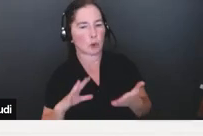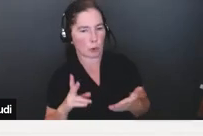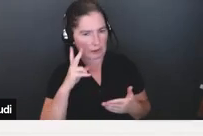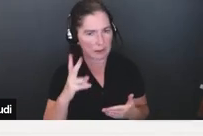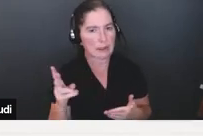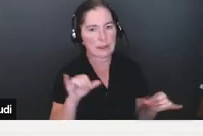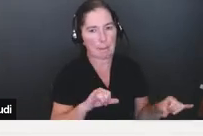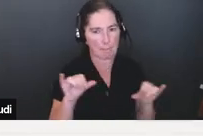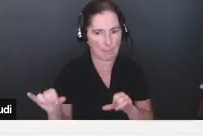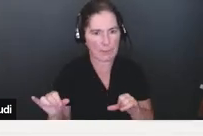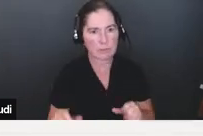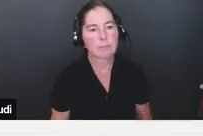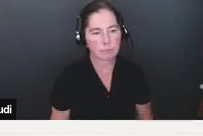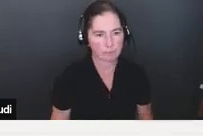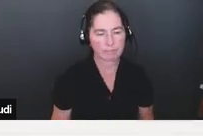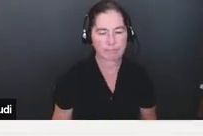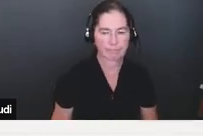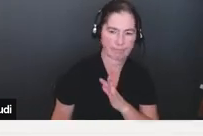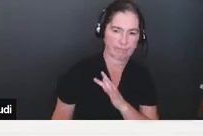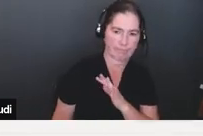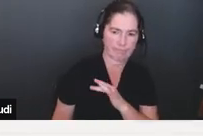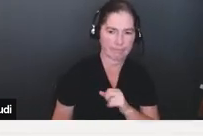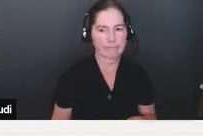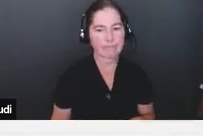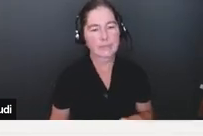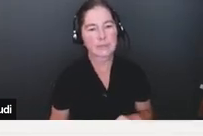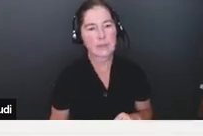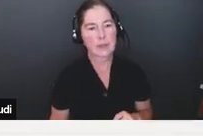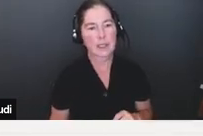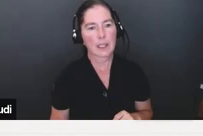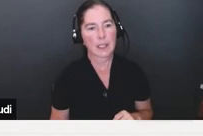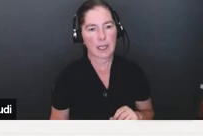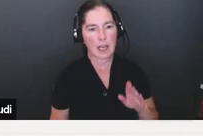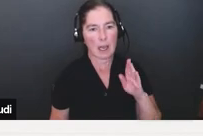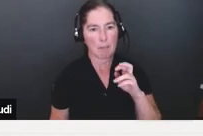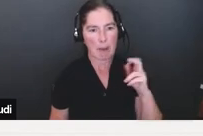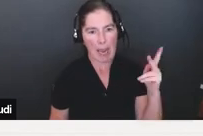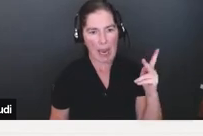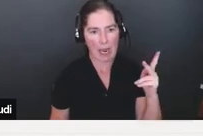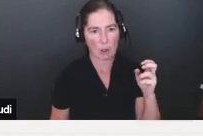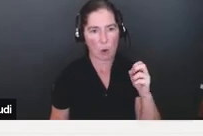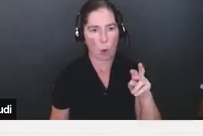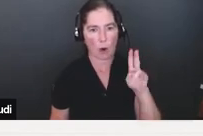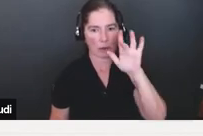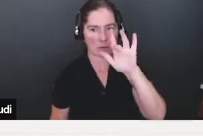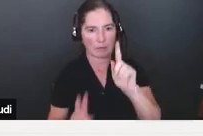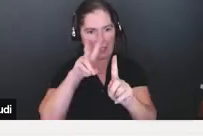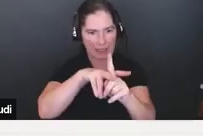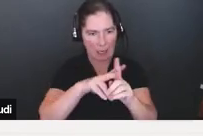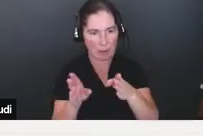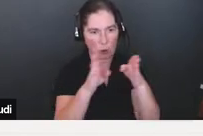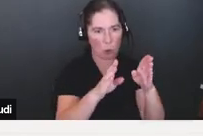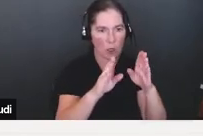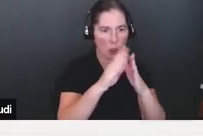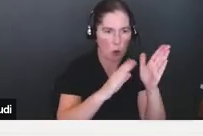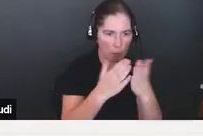side of the screen. Awesome. I noticed that I can click back. I can also click back to assignments or class notebook or